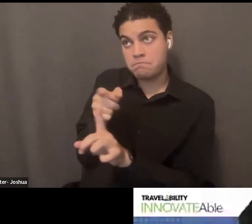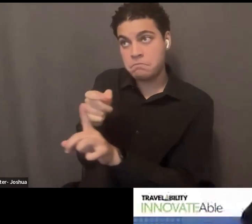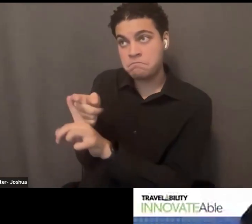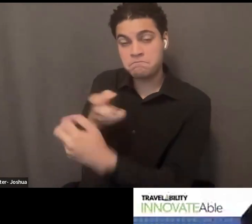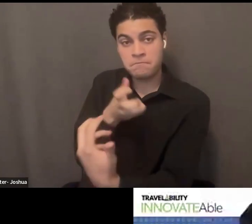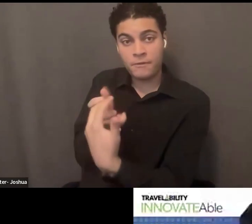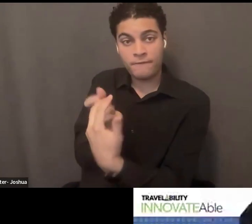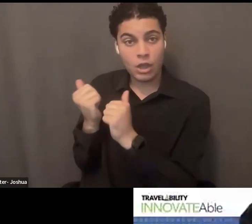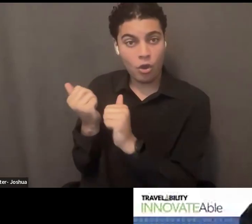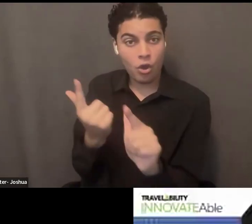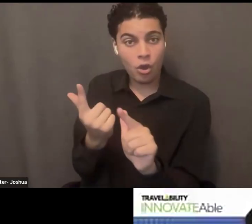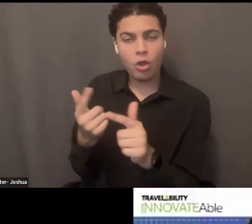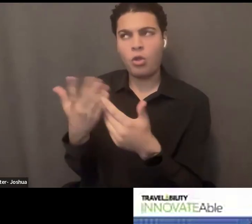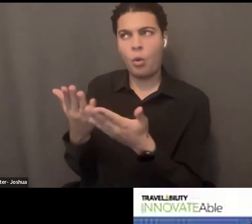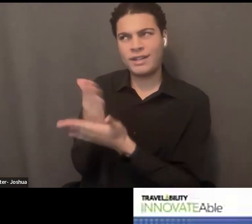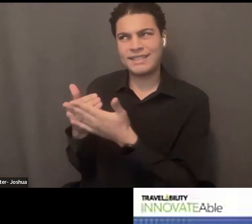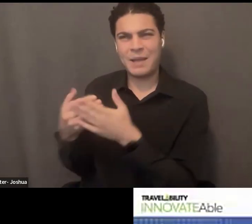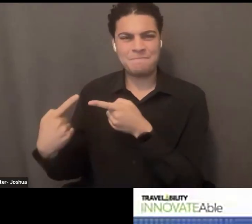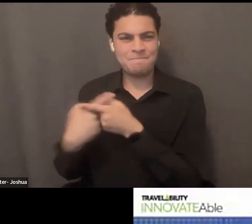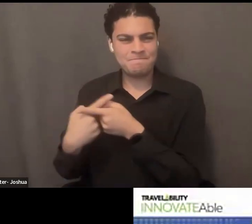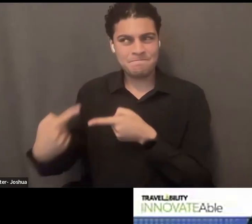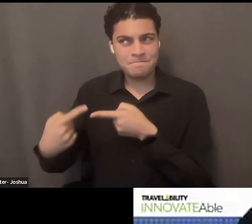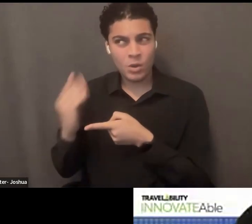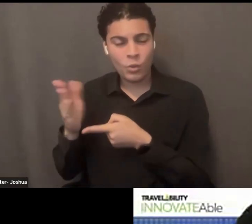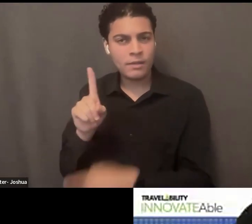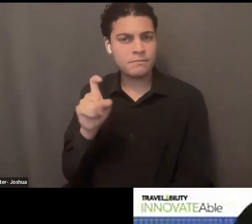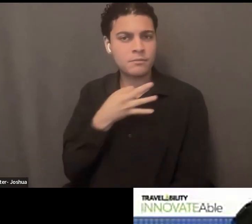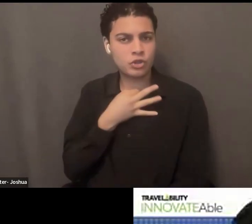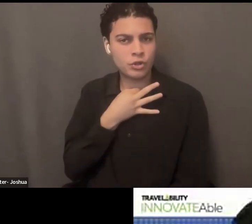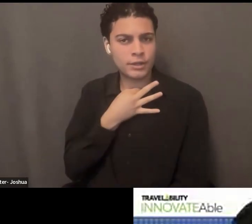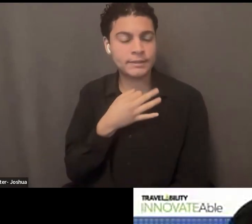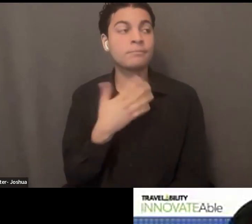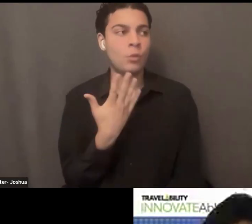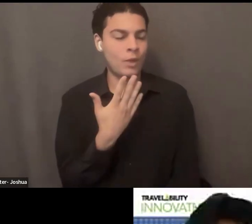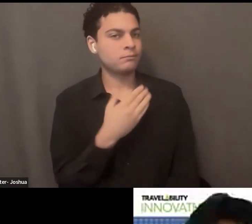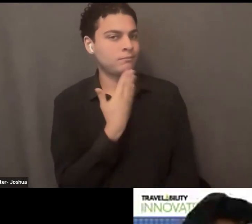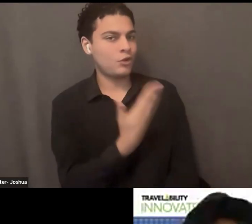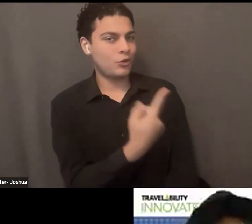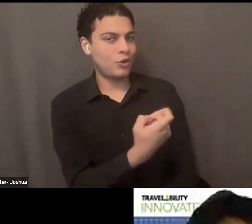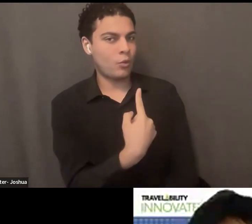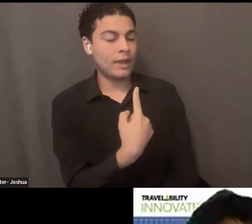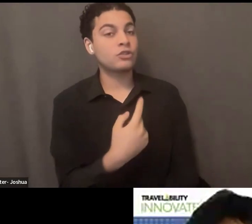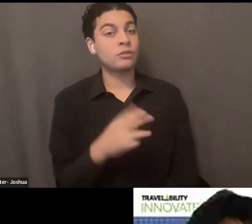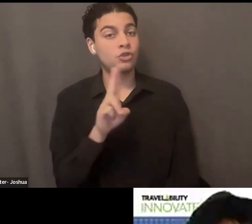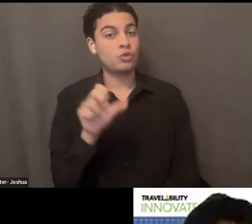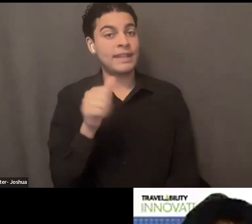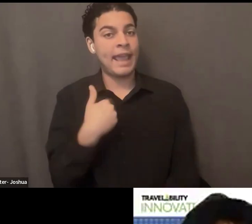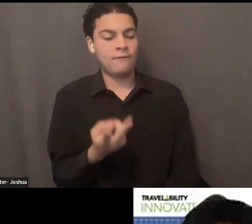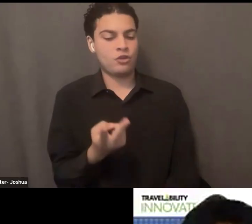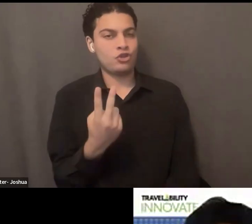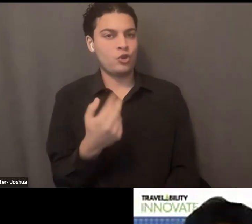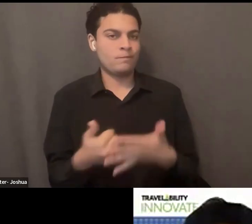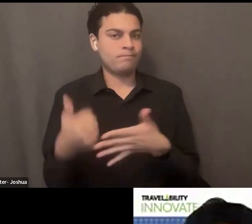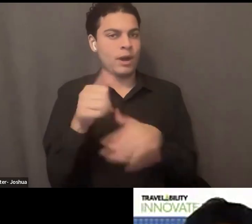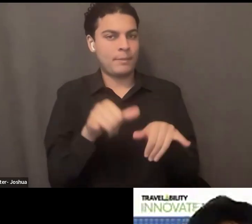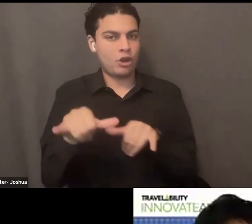types of switches? Great question. So the two most kinds of common switches in the US, one is the rocker. It sort of